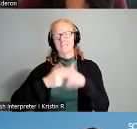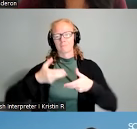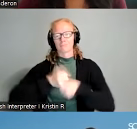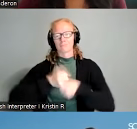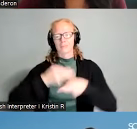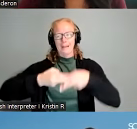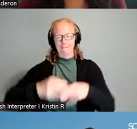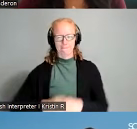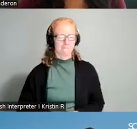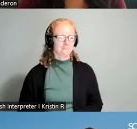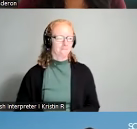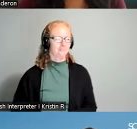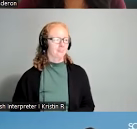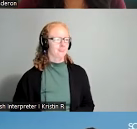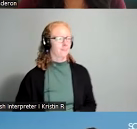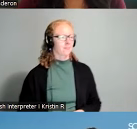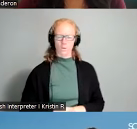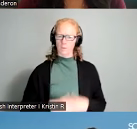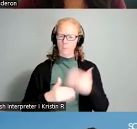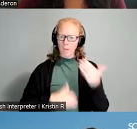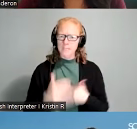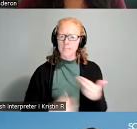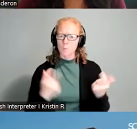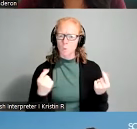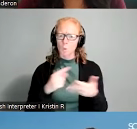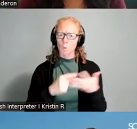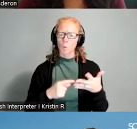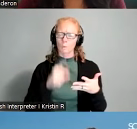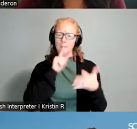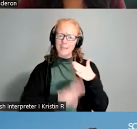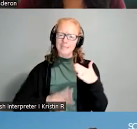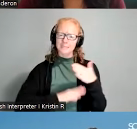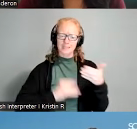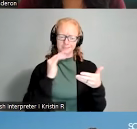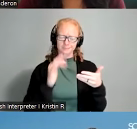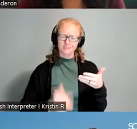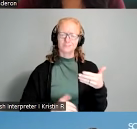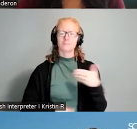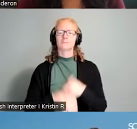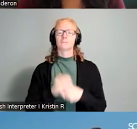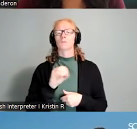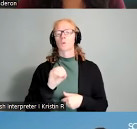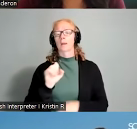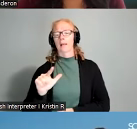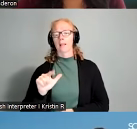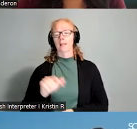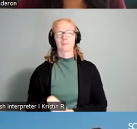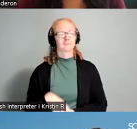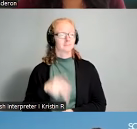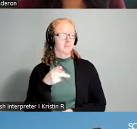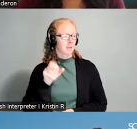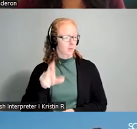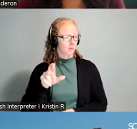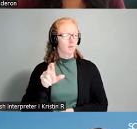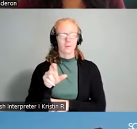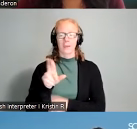an overview of our PEIR process, the basic contents of a typical Connect SoCal PEIR, and inform you of ways